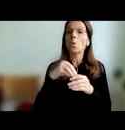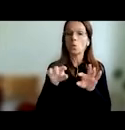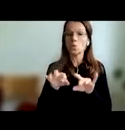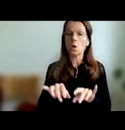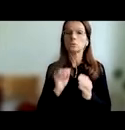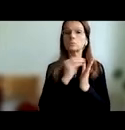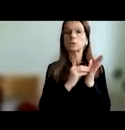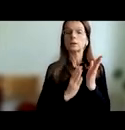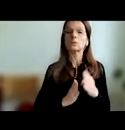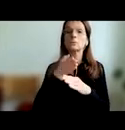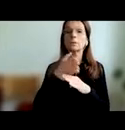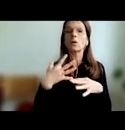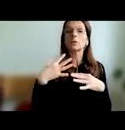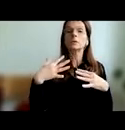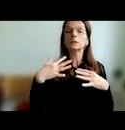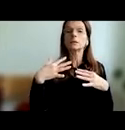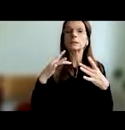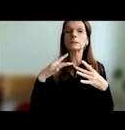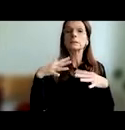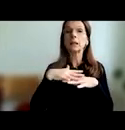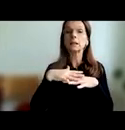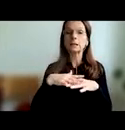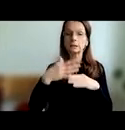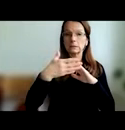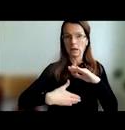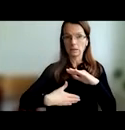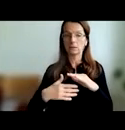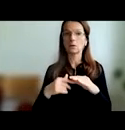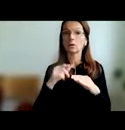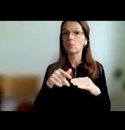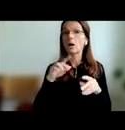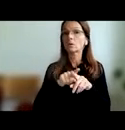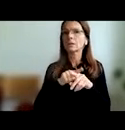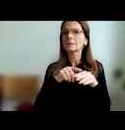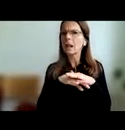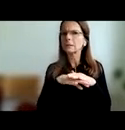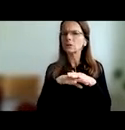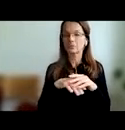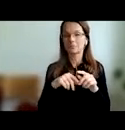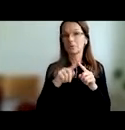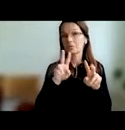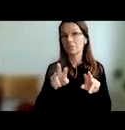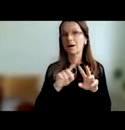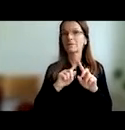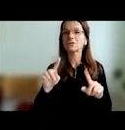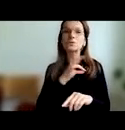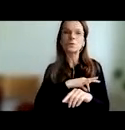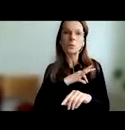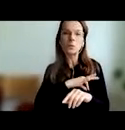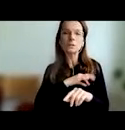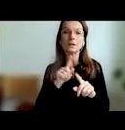components are. So data input through the web page, it will have data warehouse,